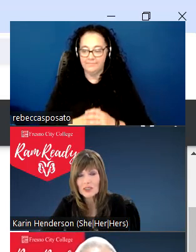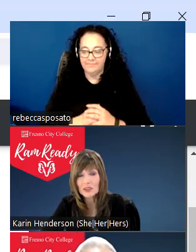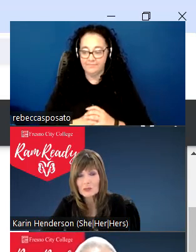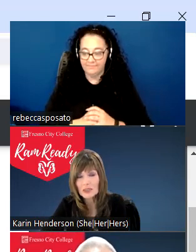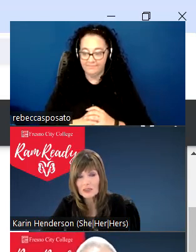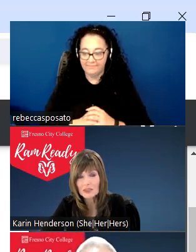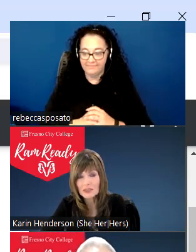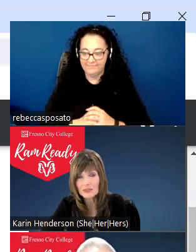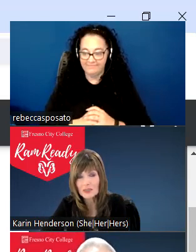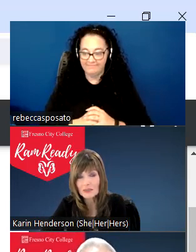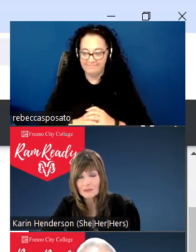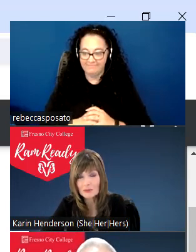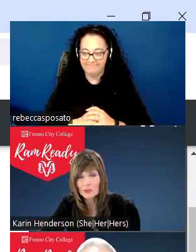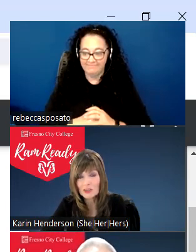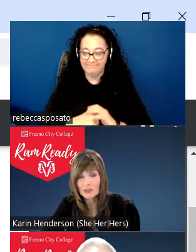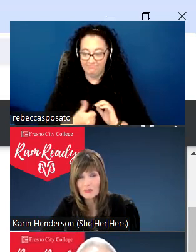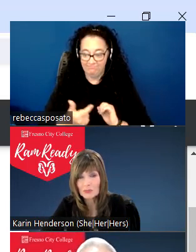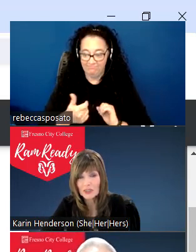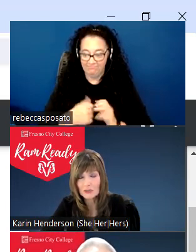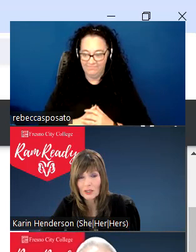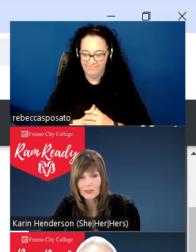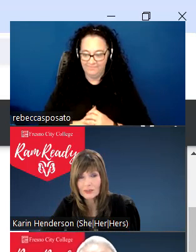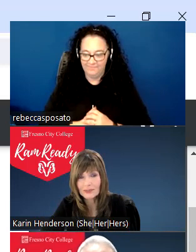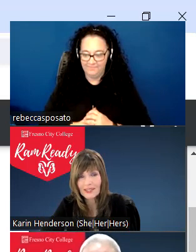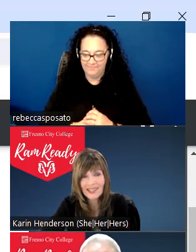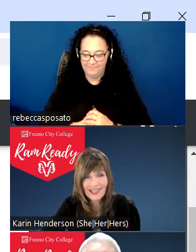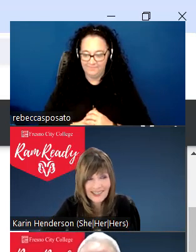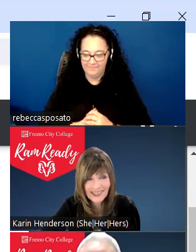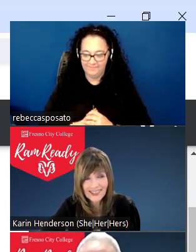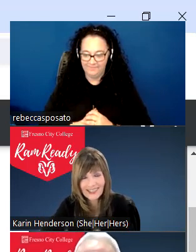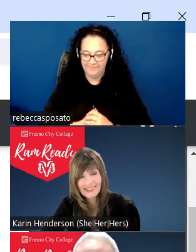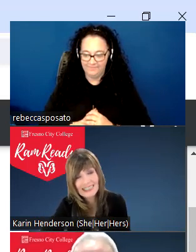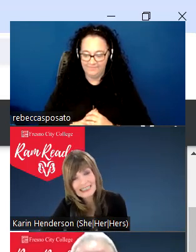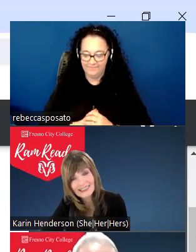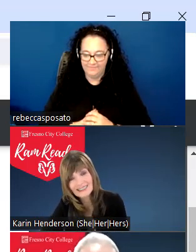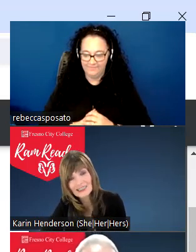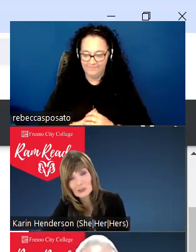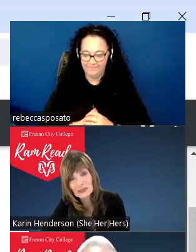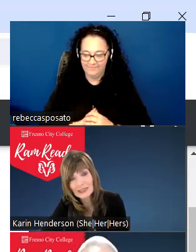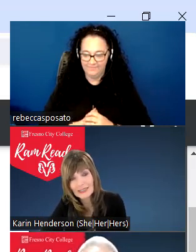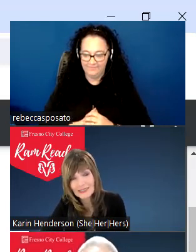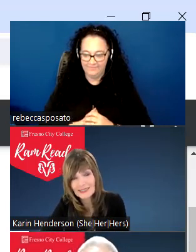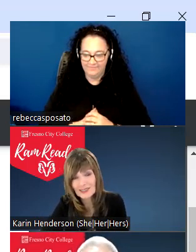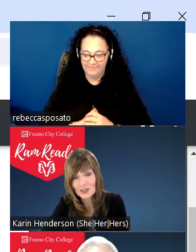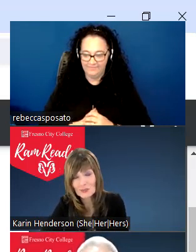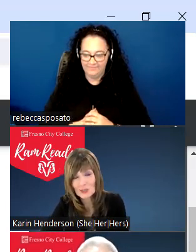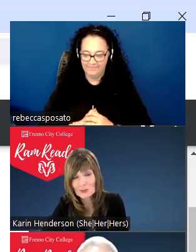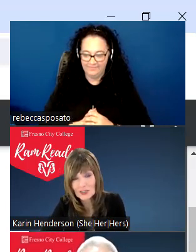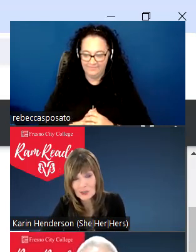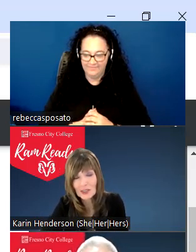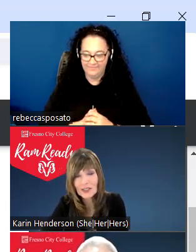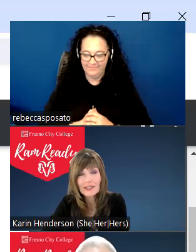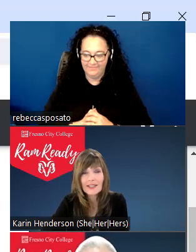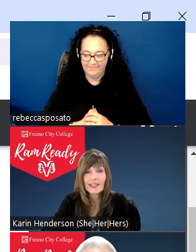Because if you're like, oh my gosh, that sounds like watching paint dry, and and then it's like, okay, that's going to be